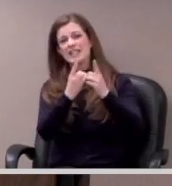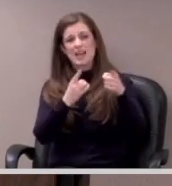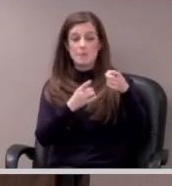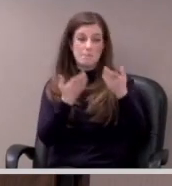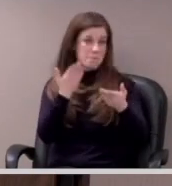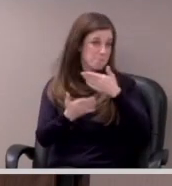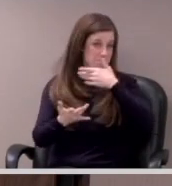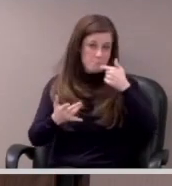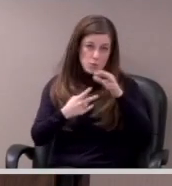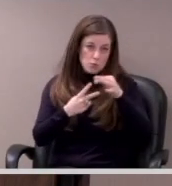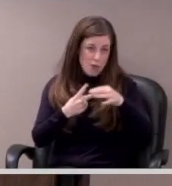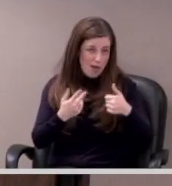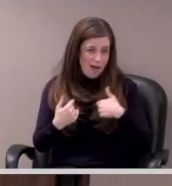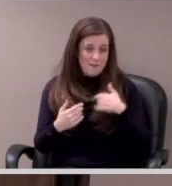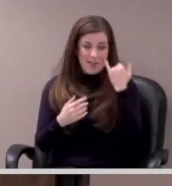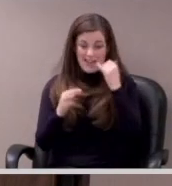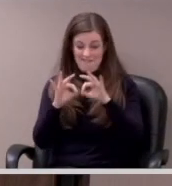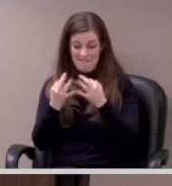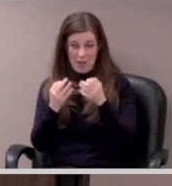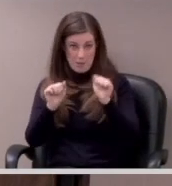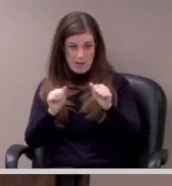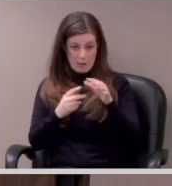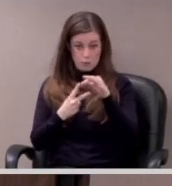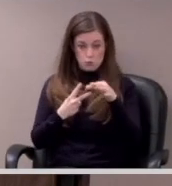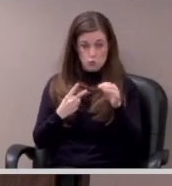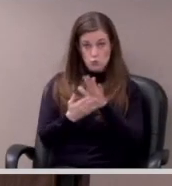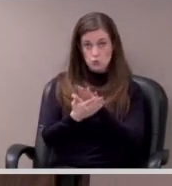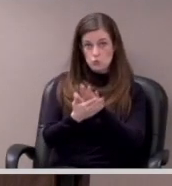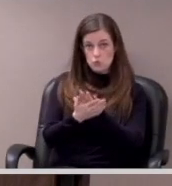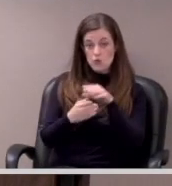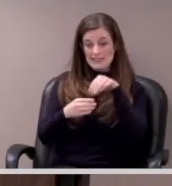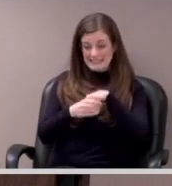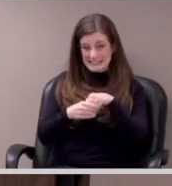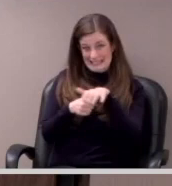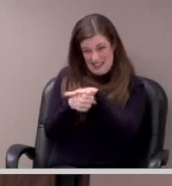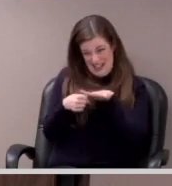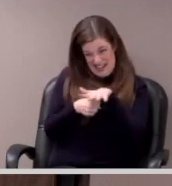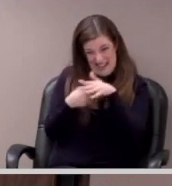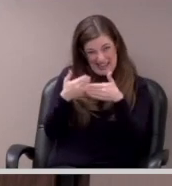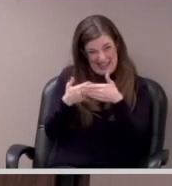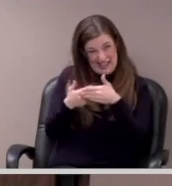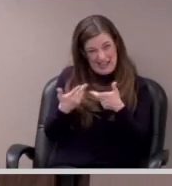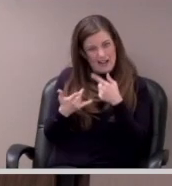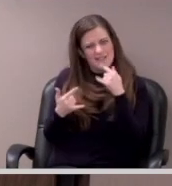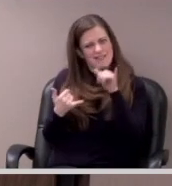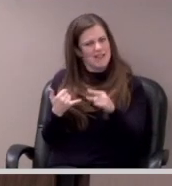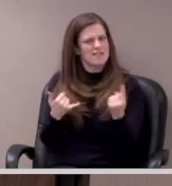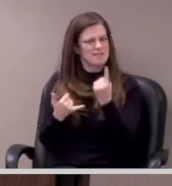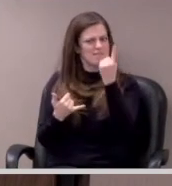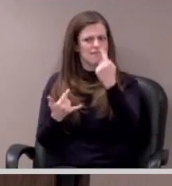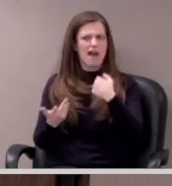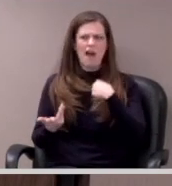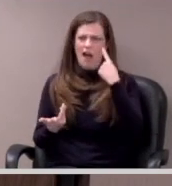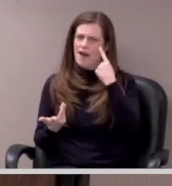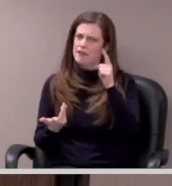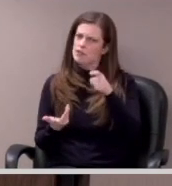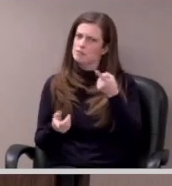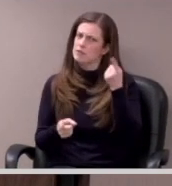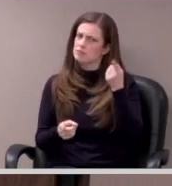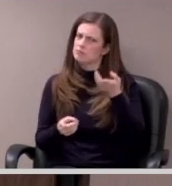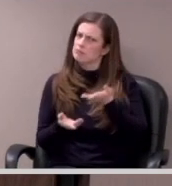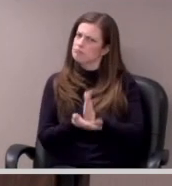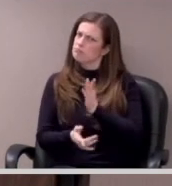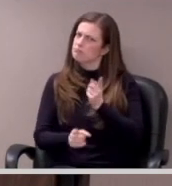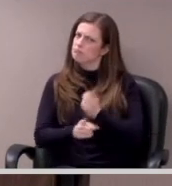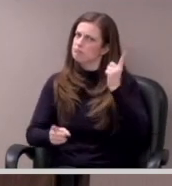they can have. But a family being able to choose a school in their neighborhood is something that I think is, should be a right.